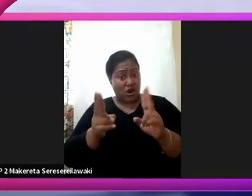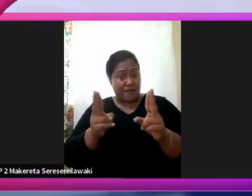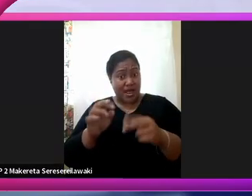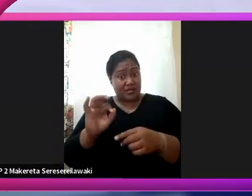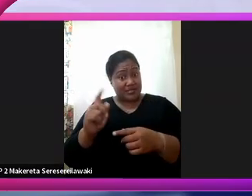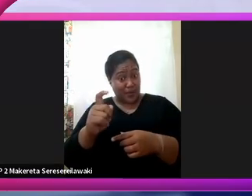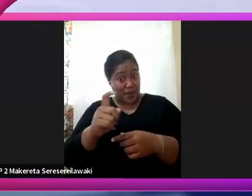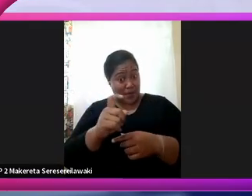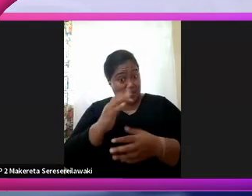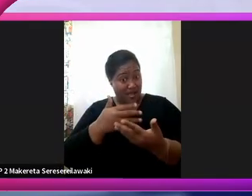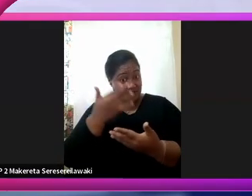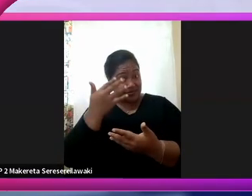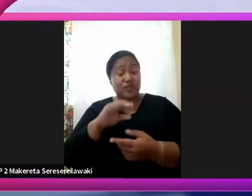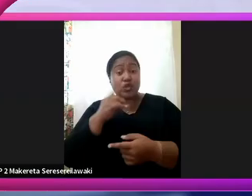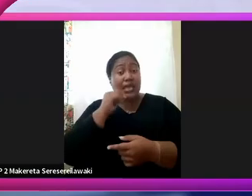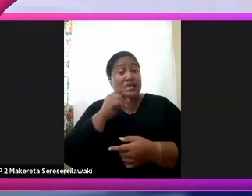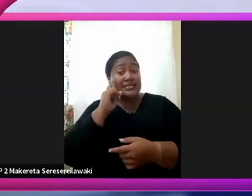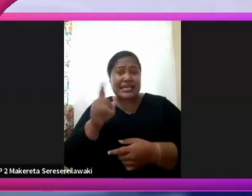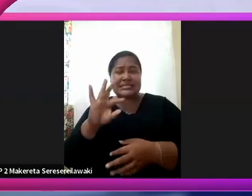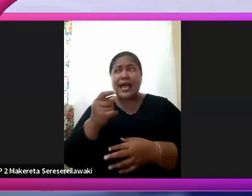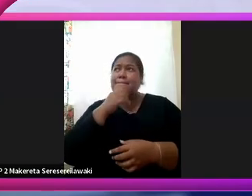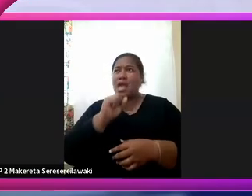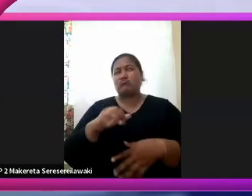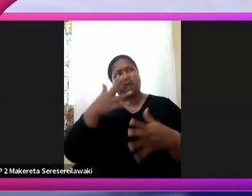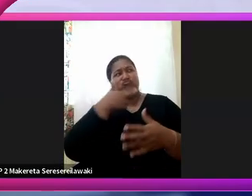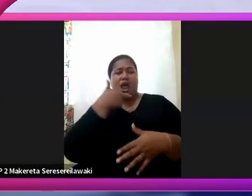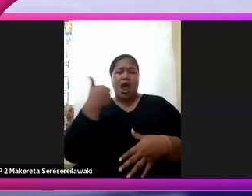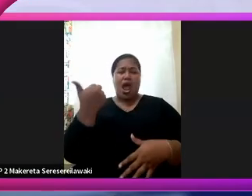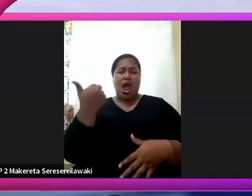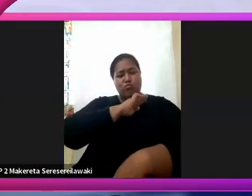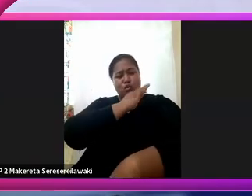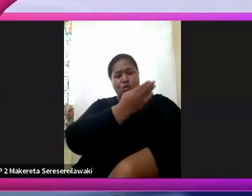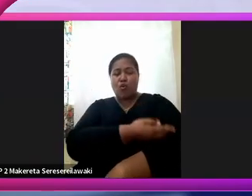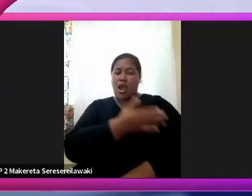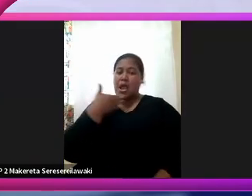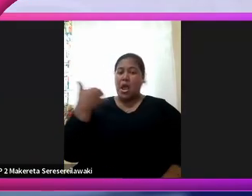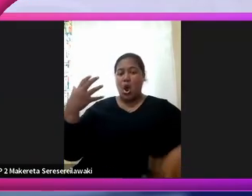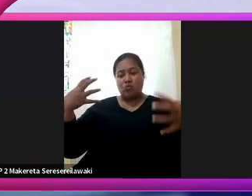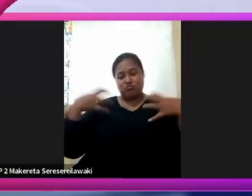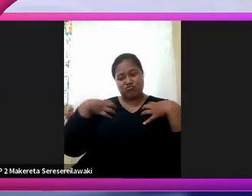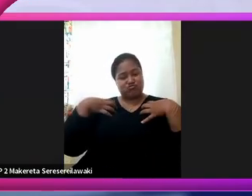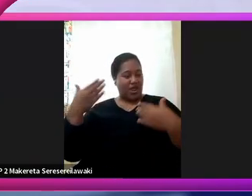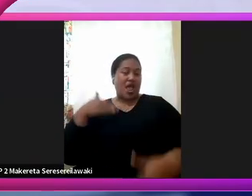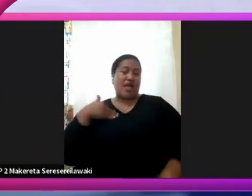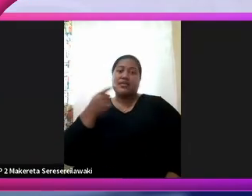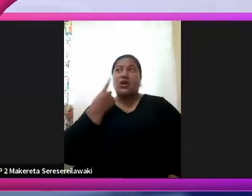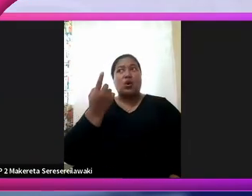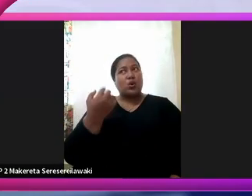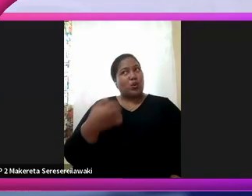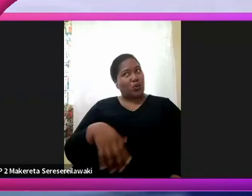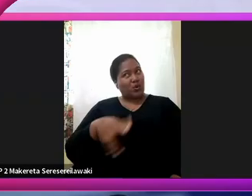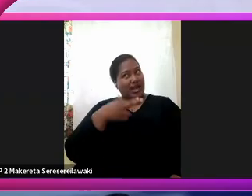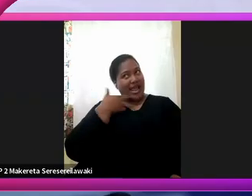of men, very handsome, masculine, very healthy. They say, oh, he have very good sperm